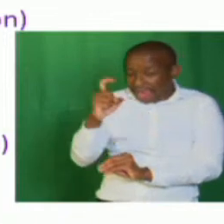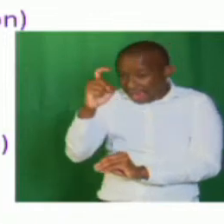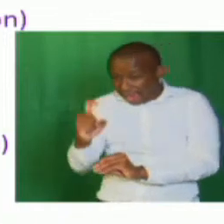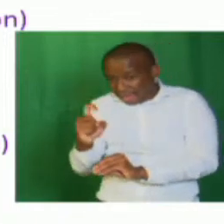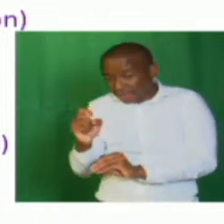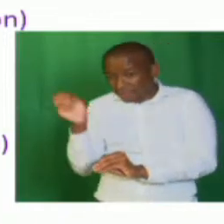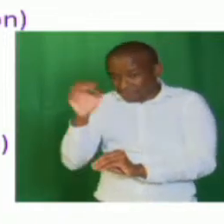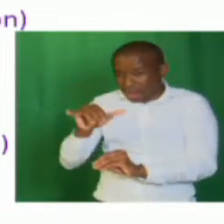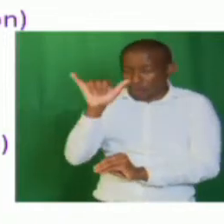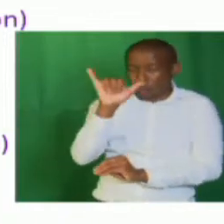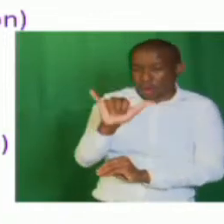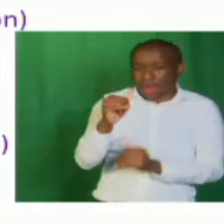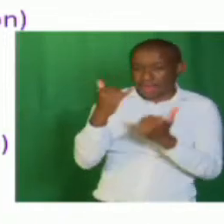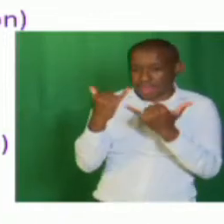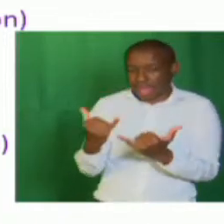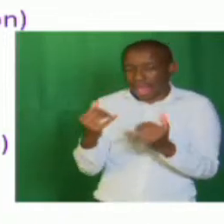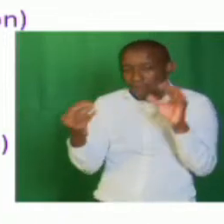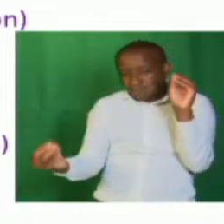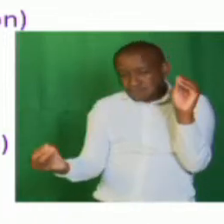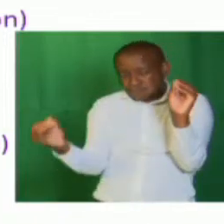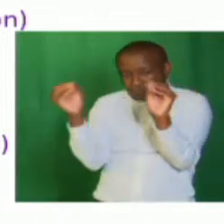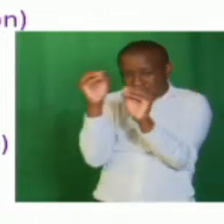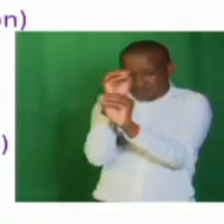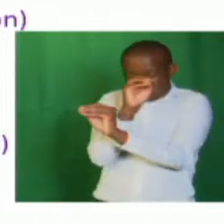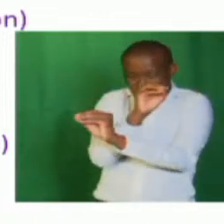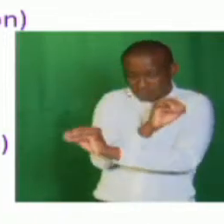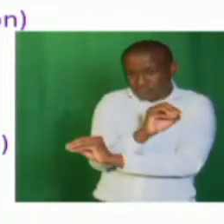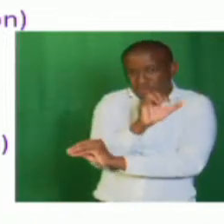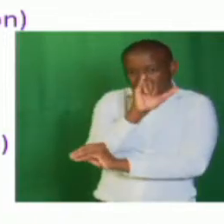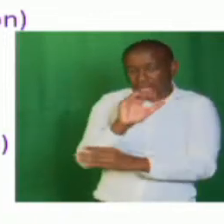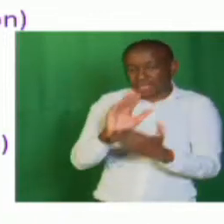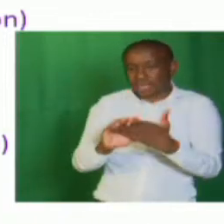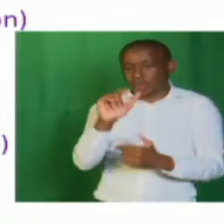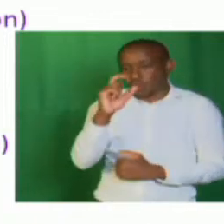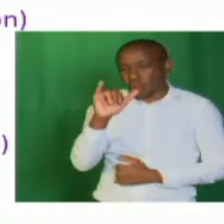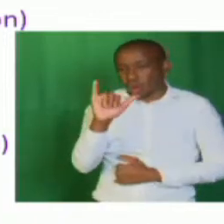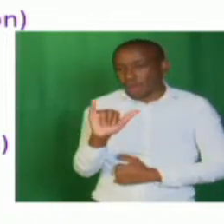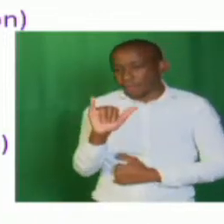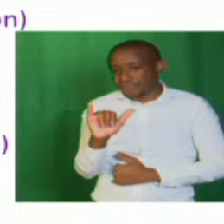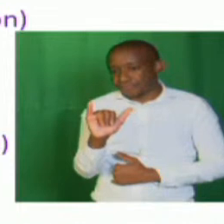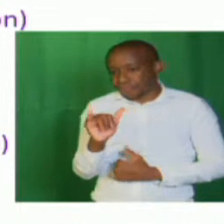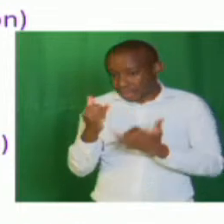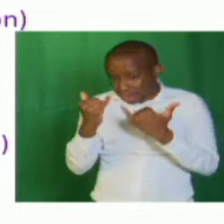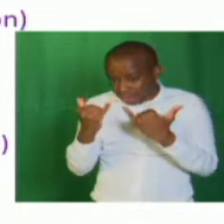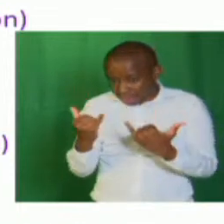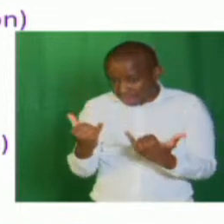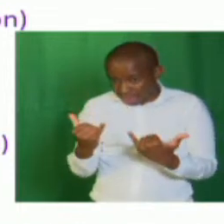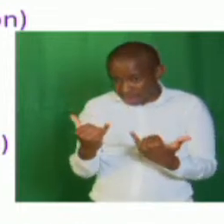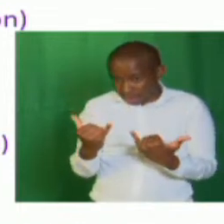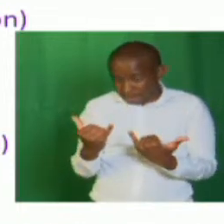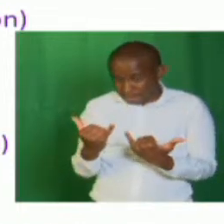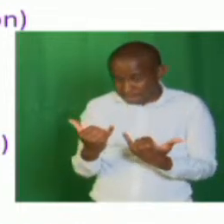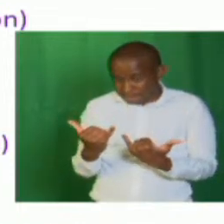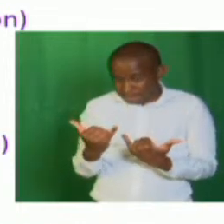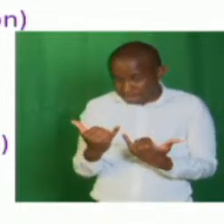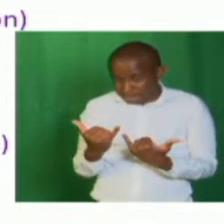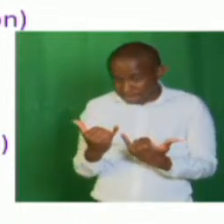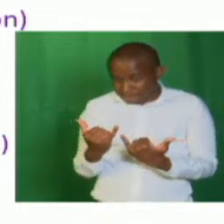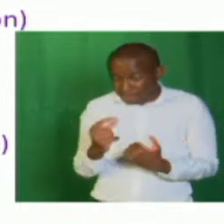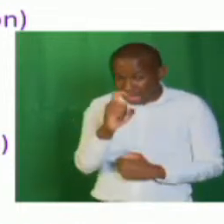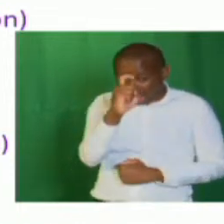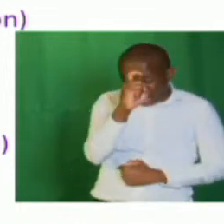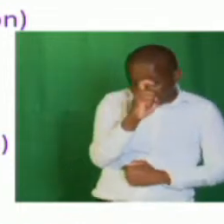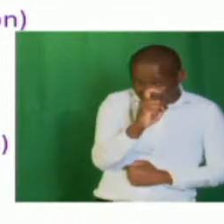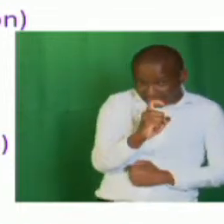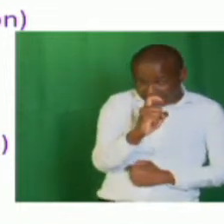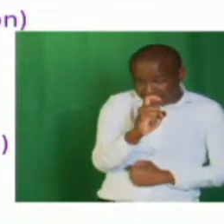we'll put it where there was y. We exchange the two values. So now it will then look like x is